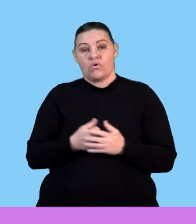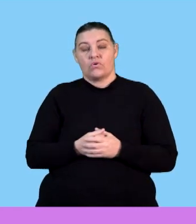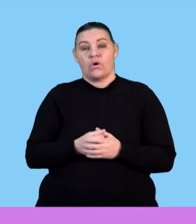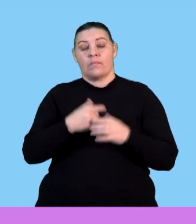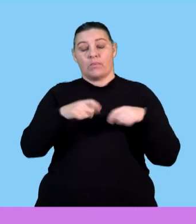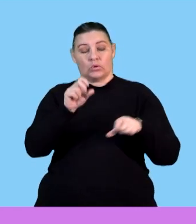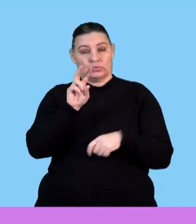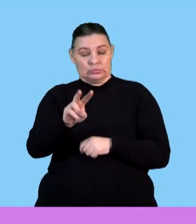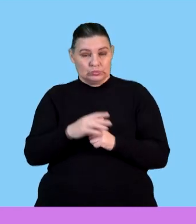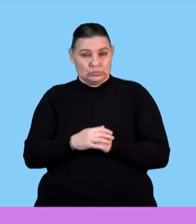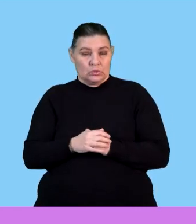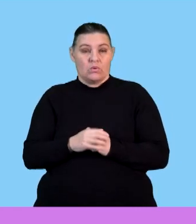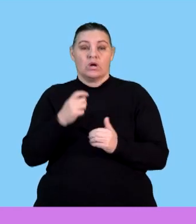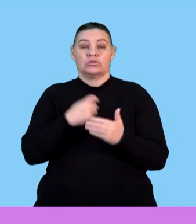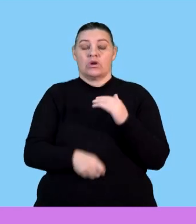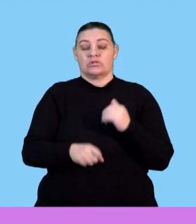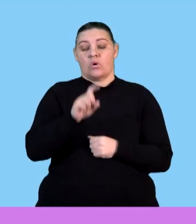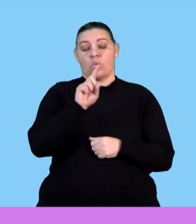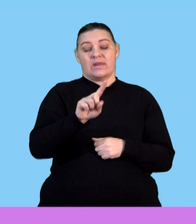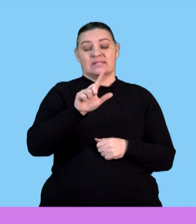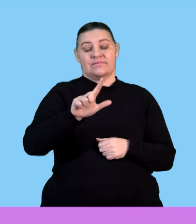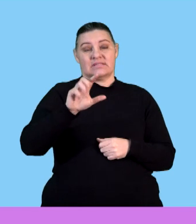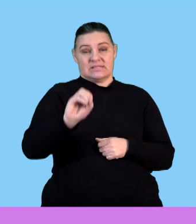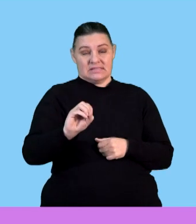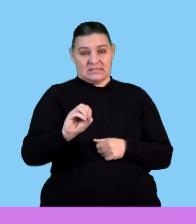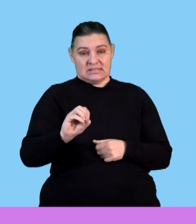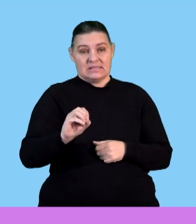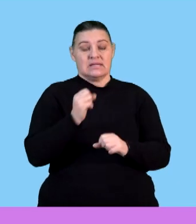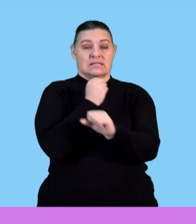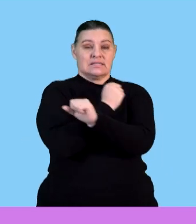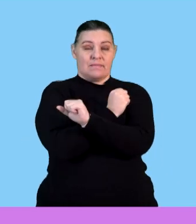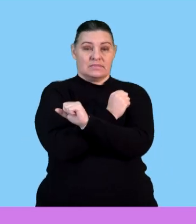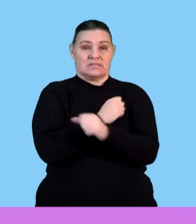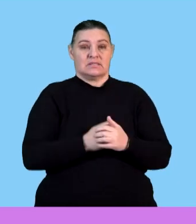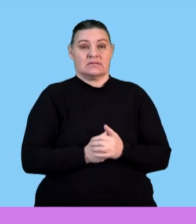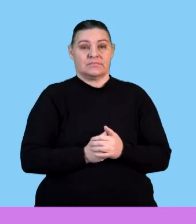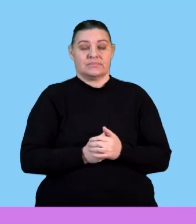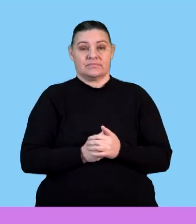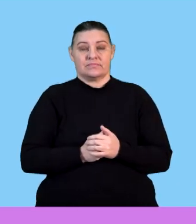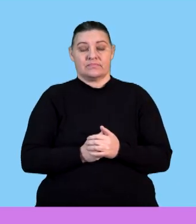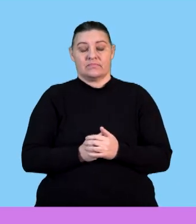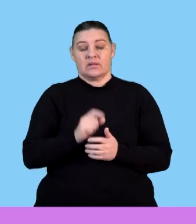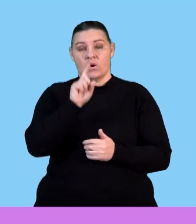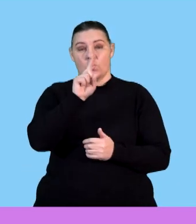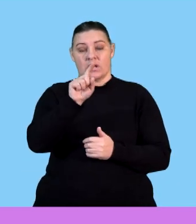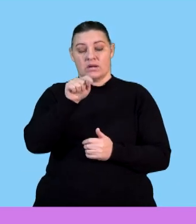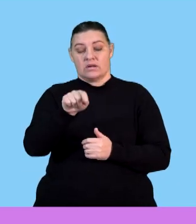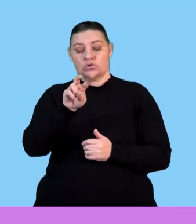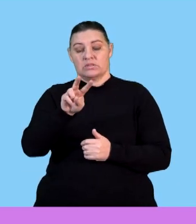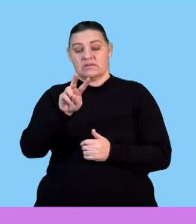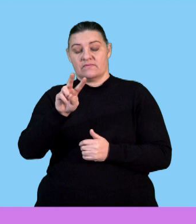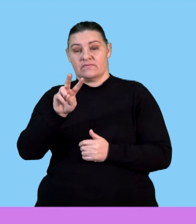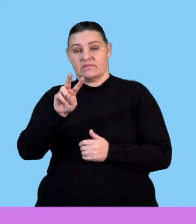just go on to block 2 where we charge 170 and we multiply that by